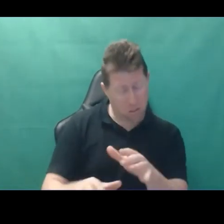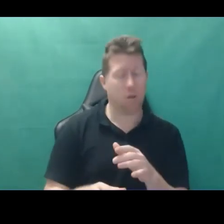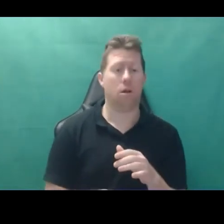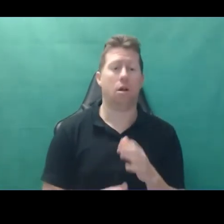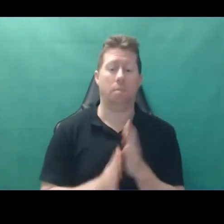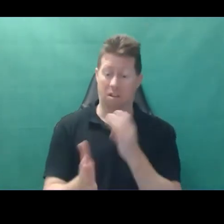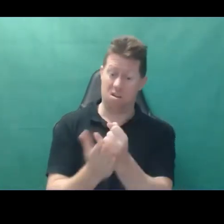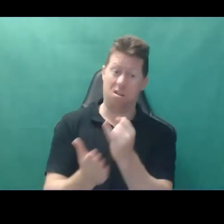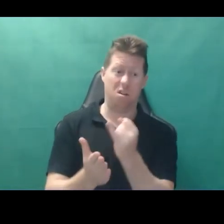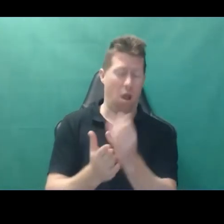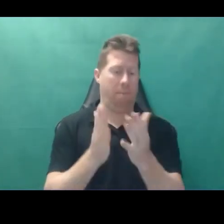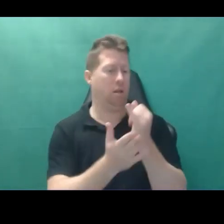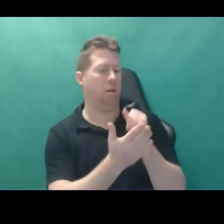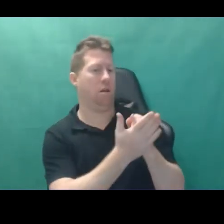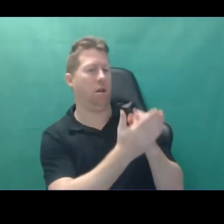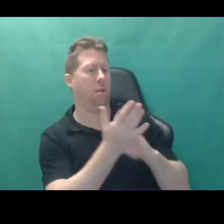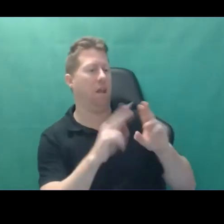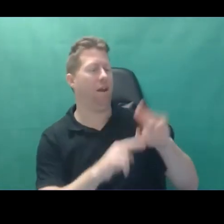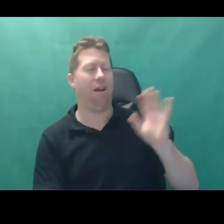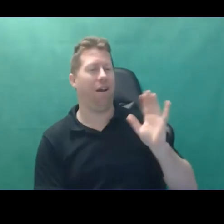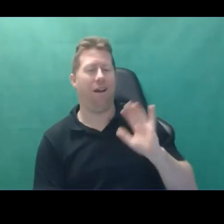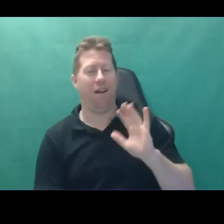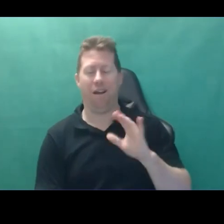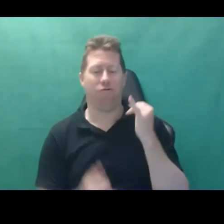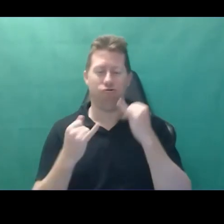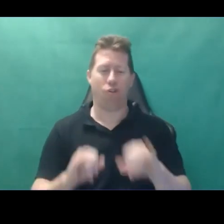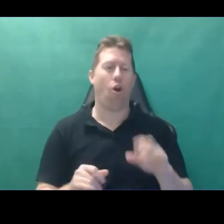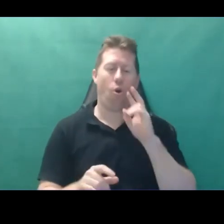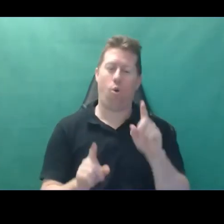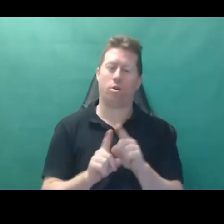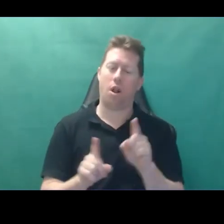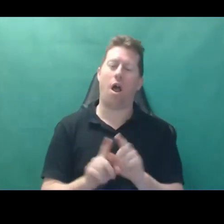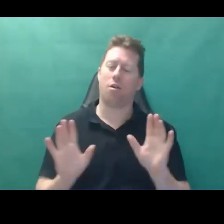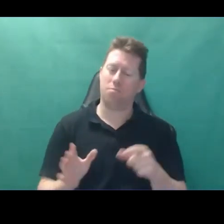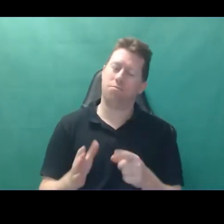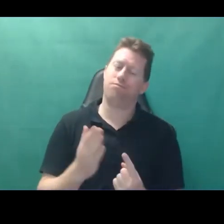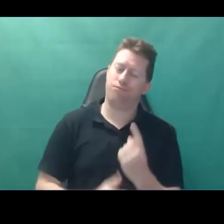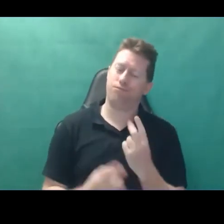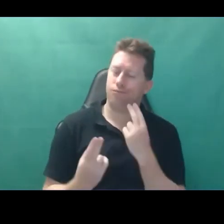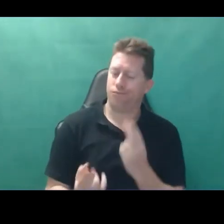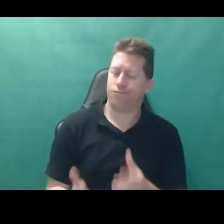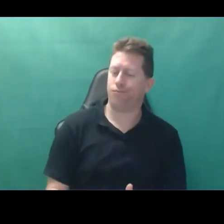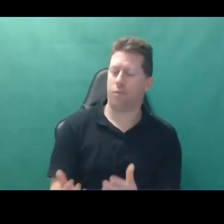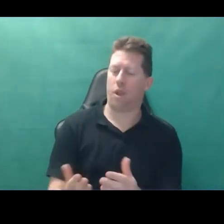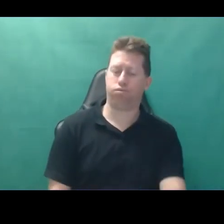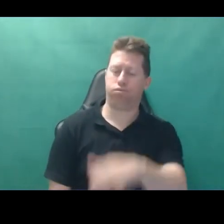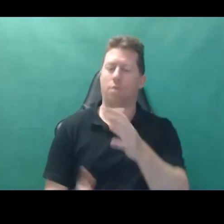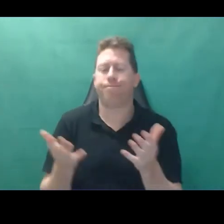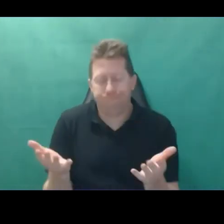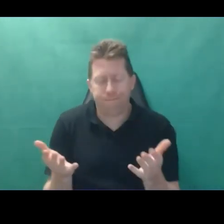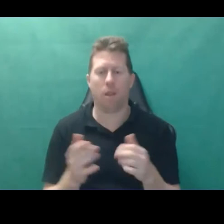Um, the pendulum has now to my mind become a bit more balanced. Um, I think that, I mean, there are